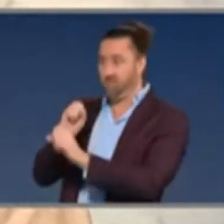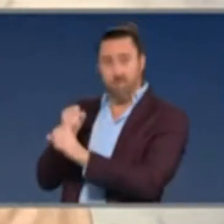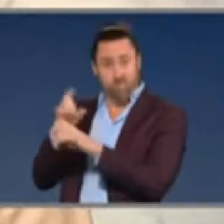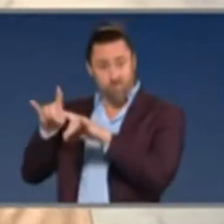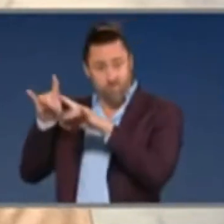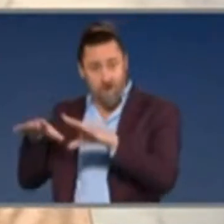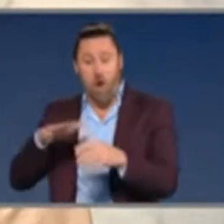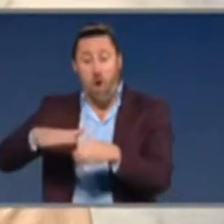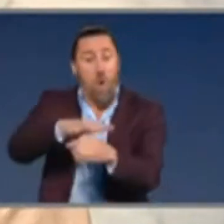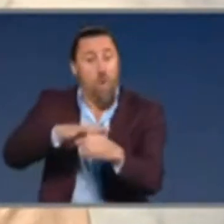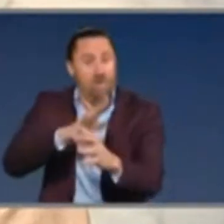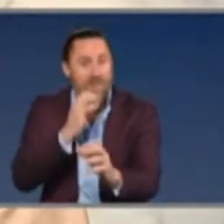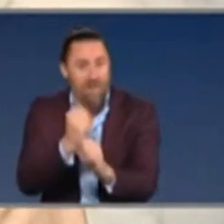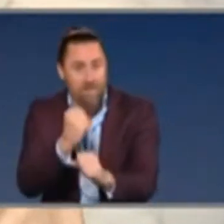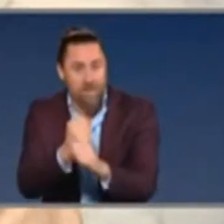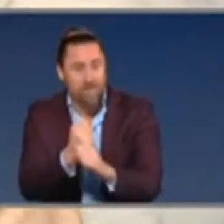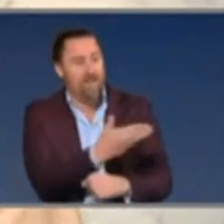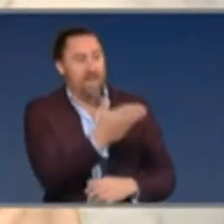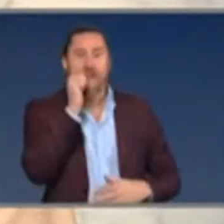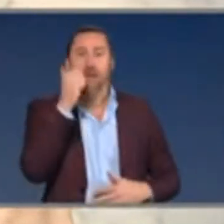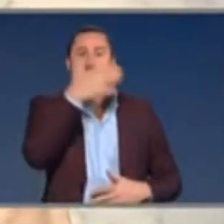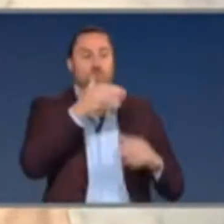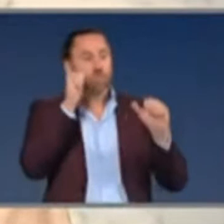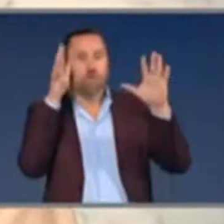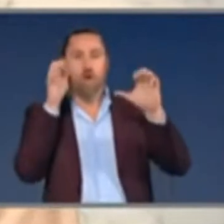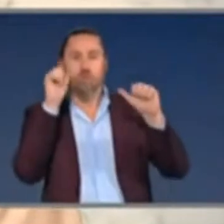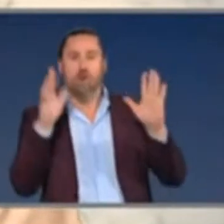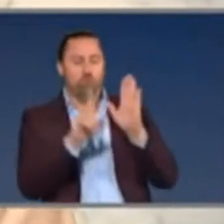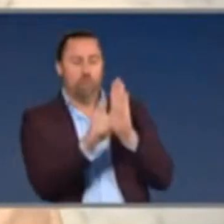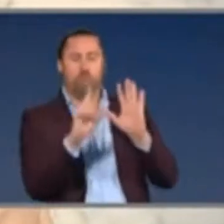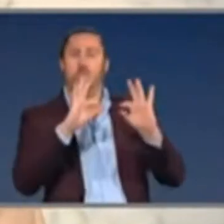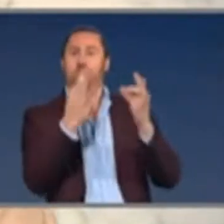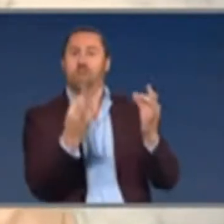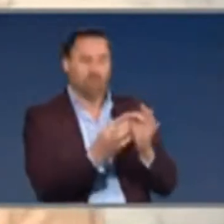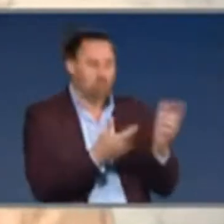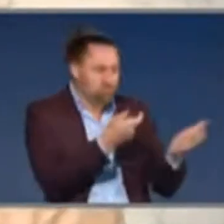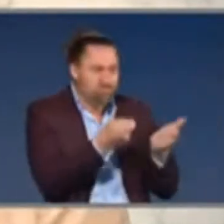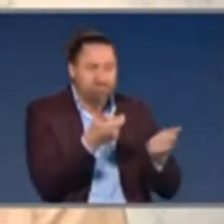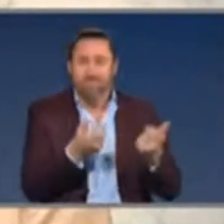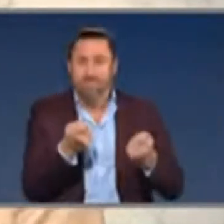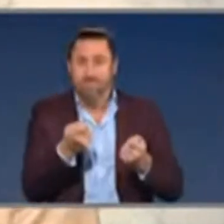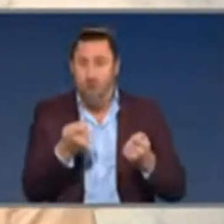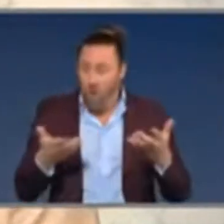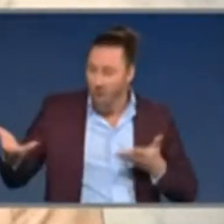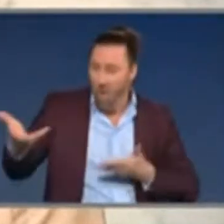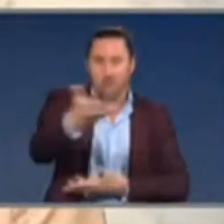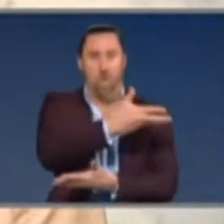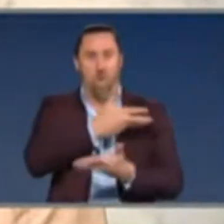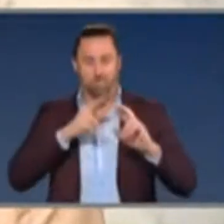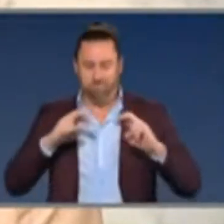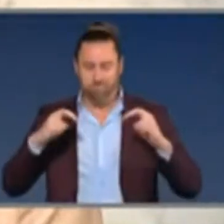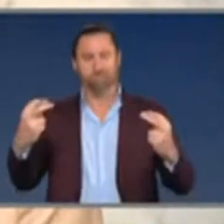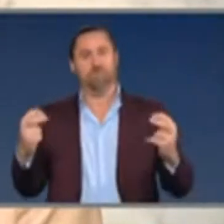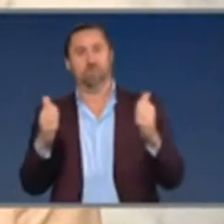governments, local government and the Aboriginal and Torres Strait Islander representatives. We have come a long way